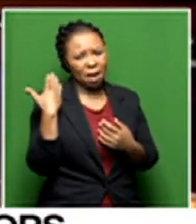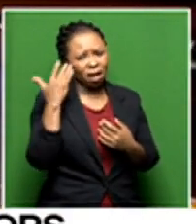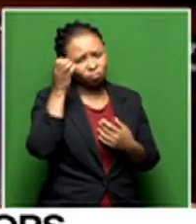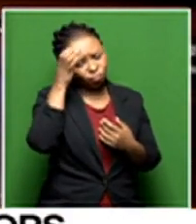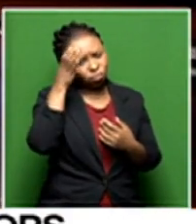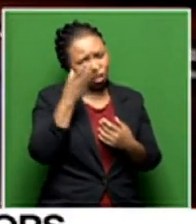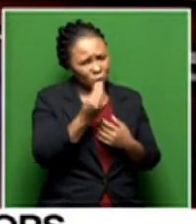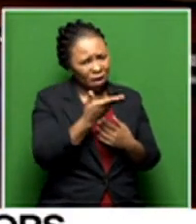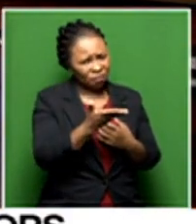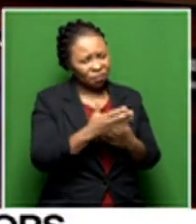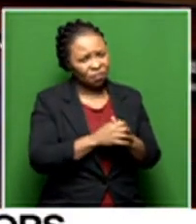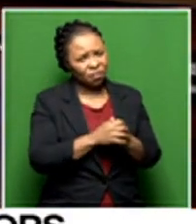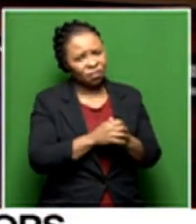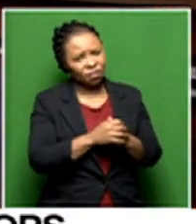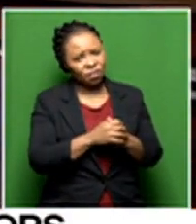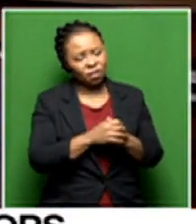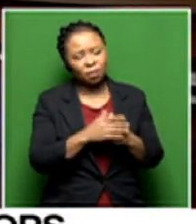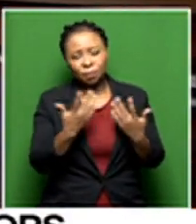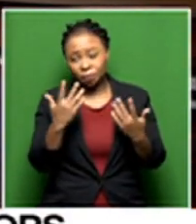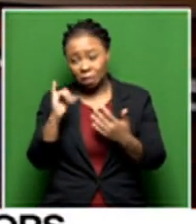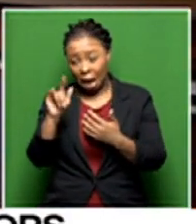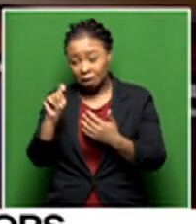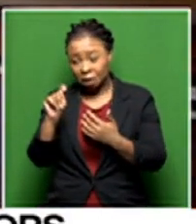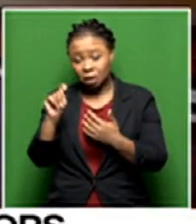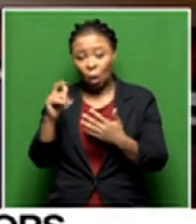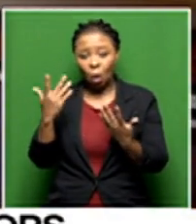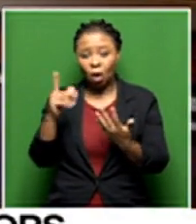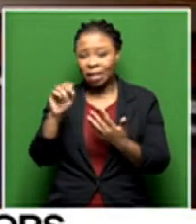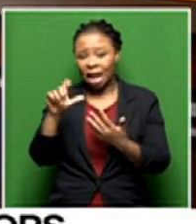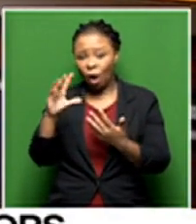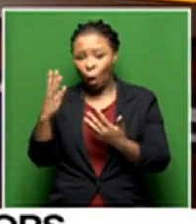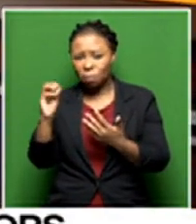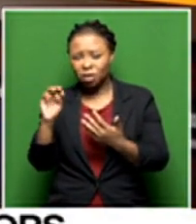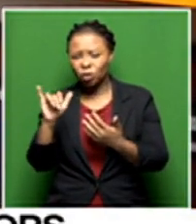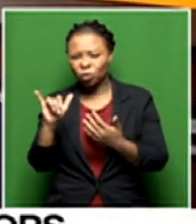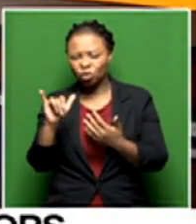expertise? In terms of the IT side or the telecoms? Yes.